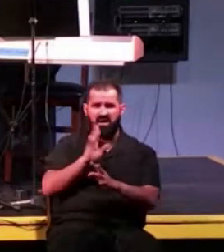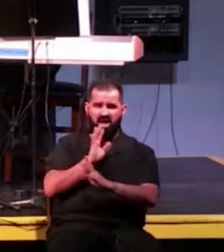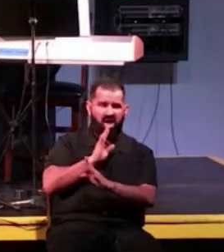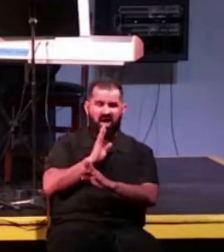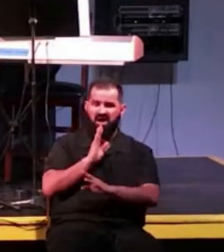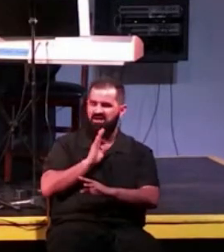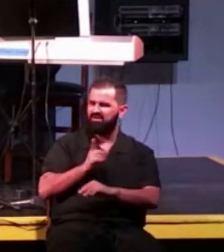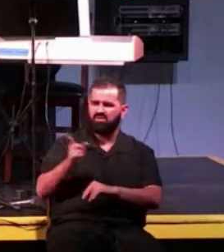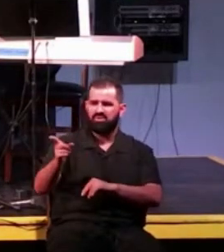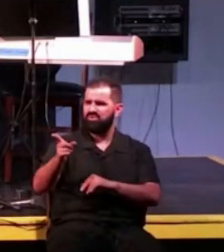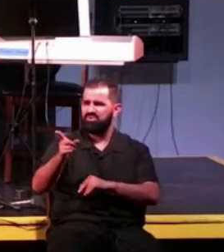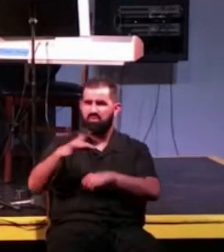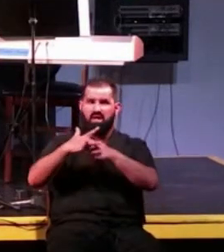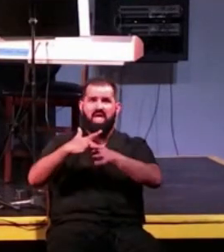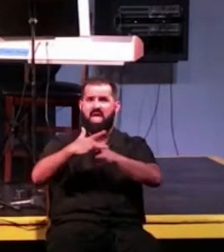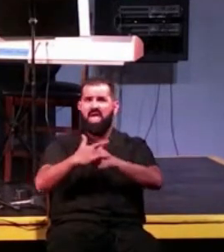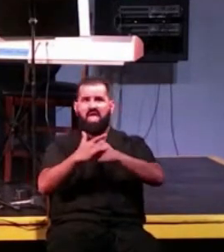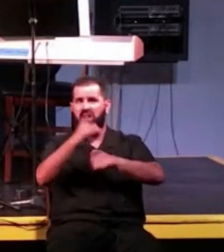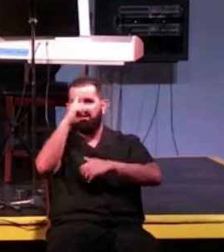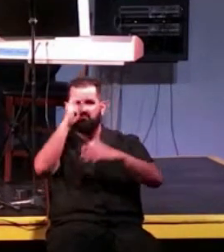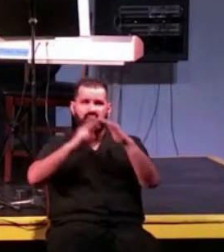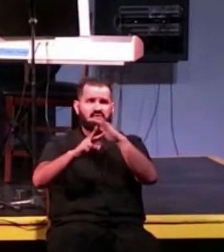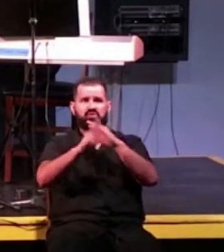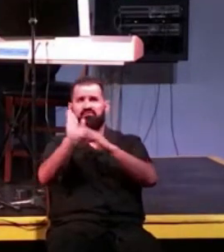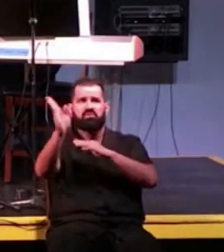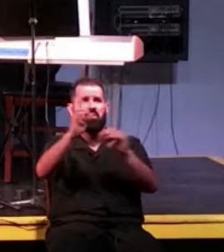You're way ahead of yourself.